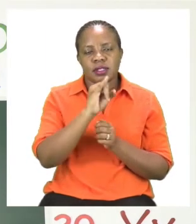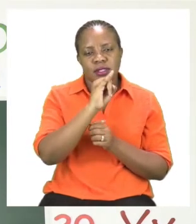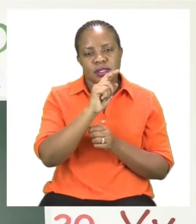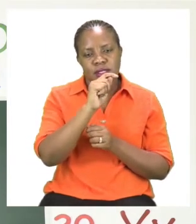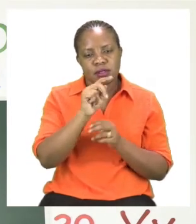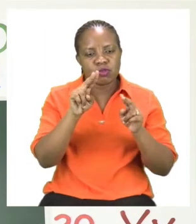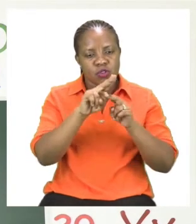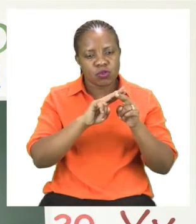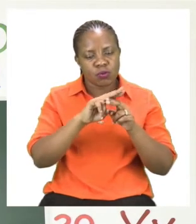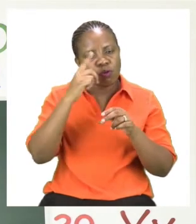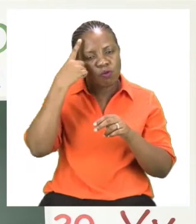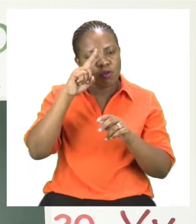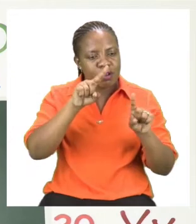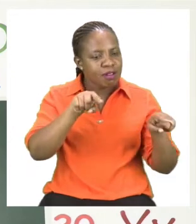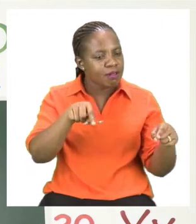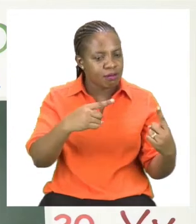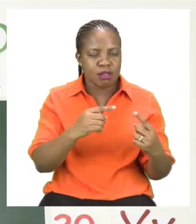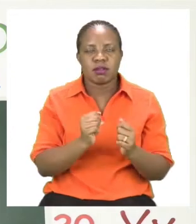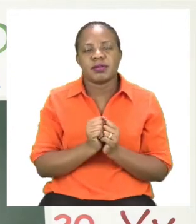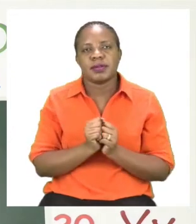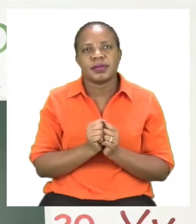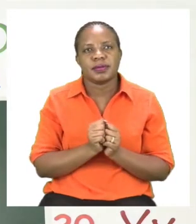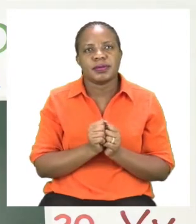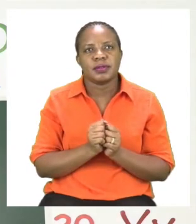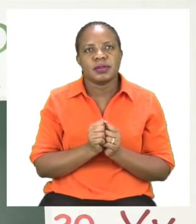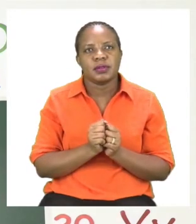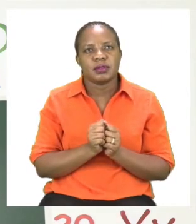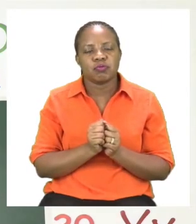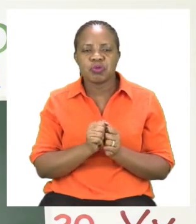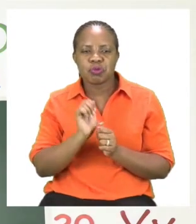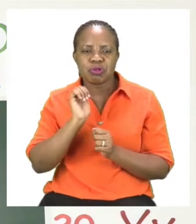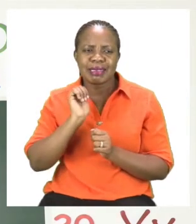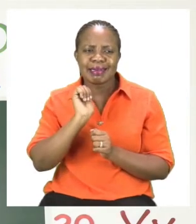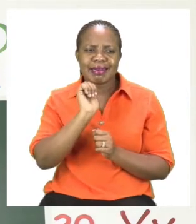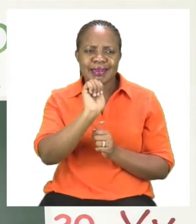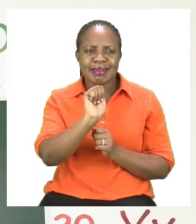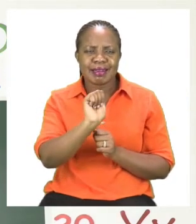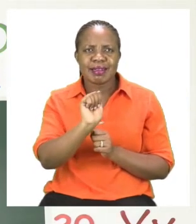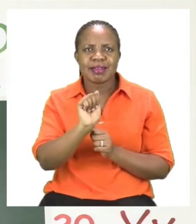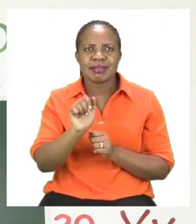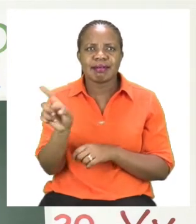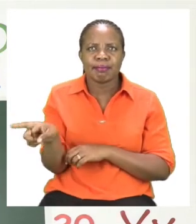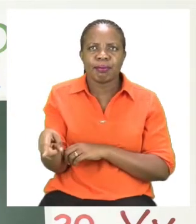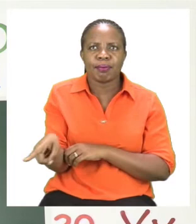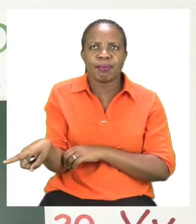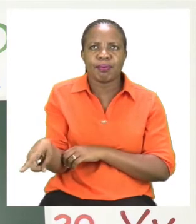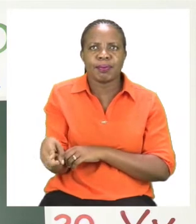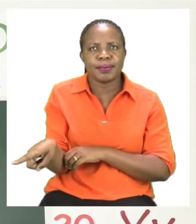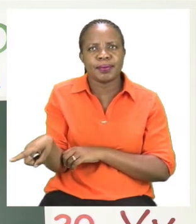tail or its ears, to show that the ears belong to